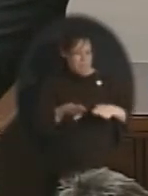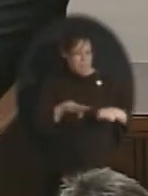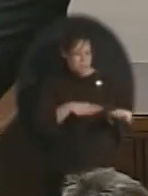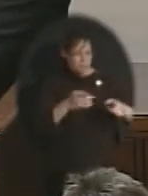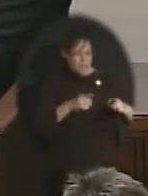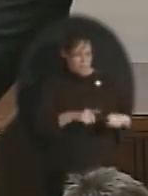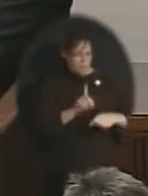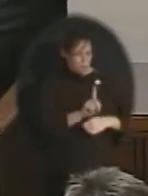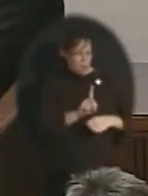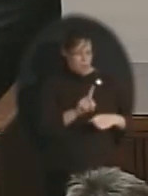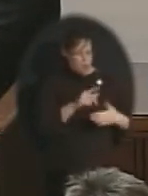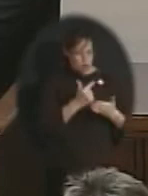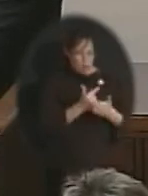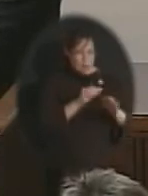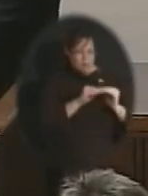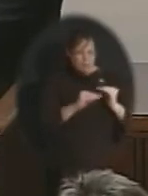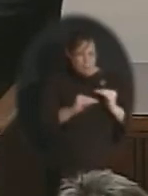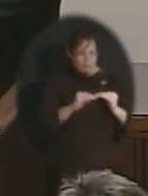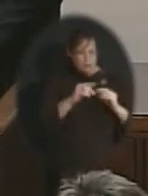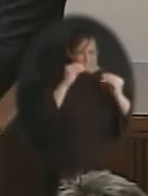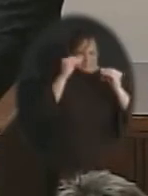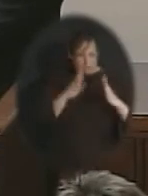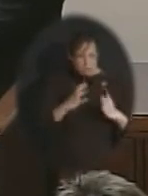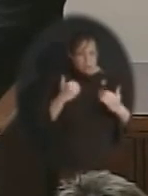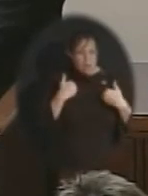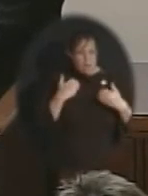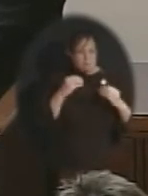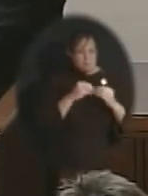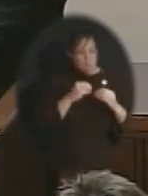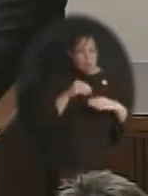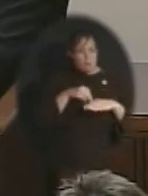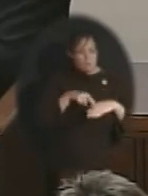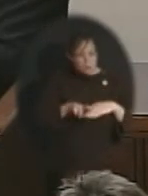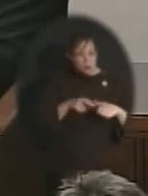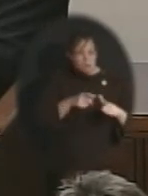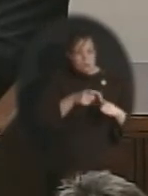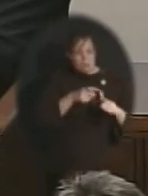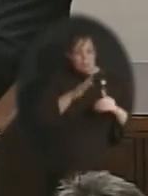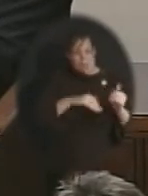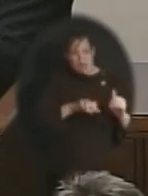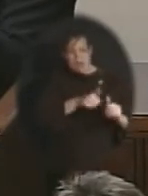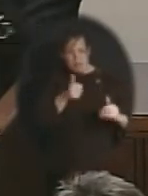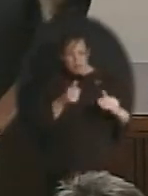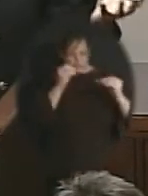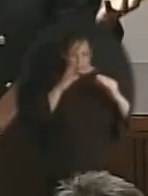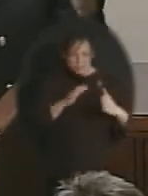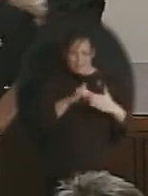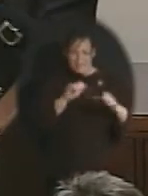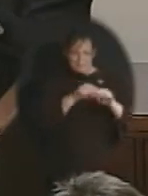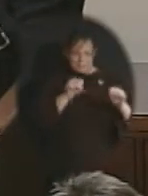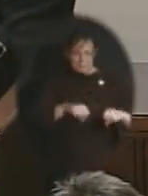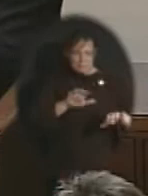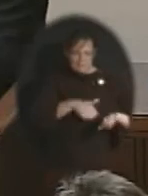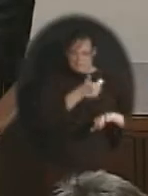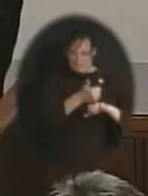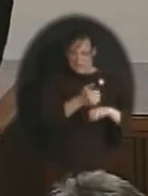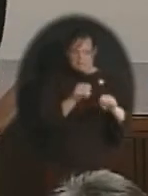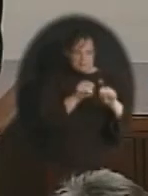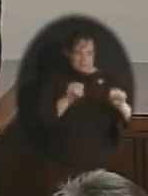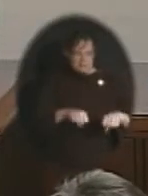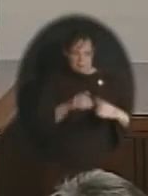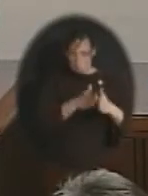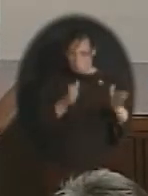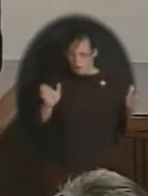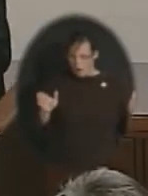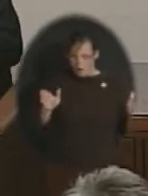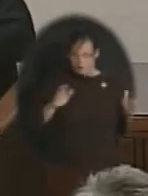what grade level, is there a teacher for whom we're getting more referrals than another. Yeah, that system's been built in system-wide and at the